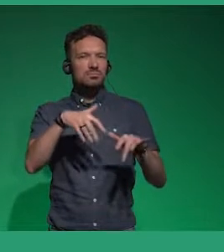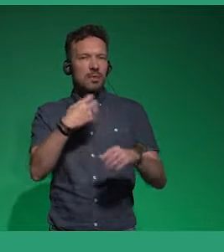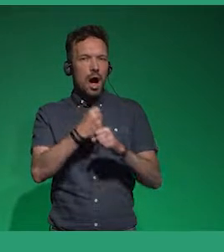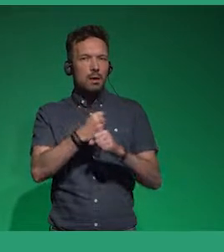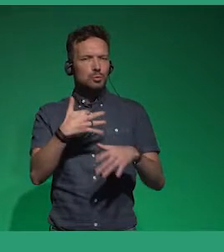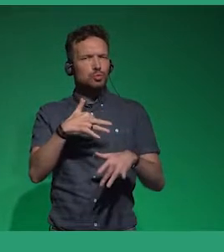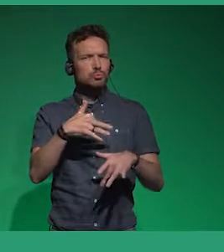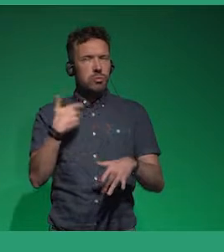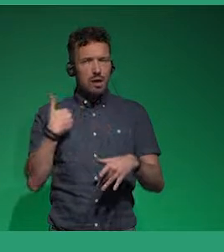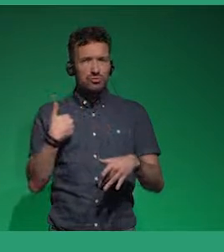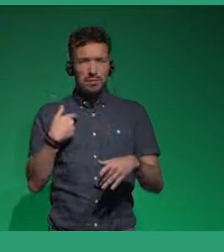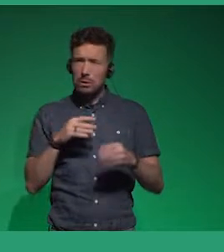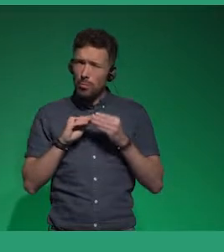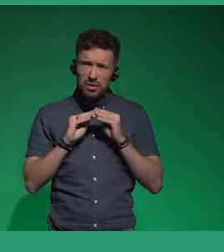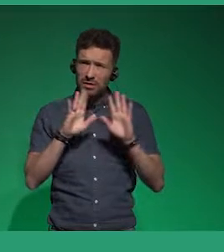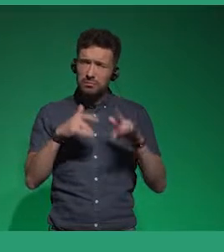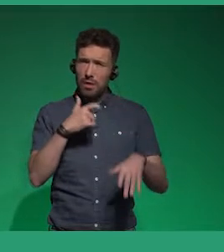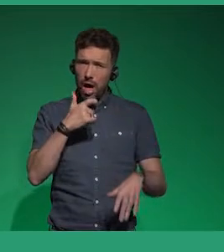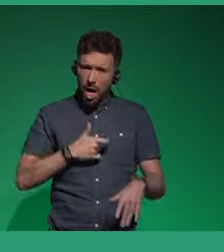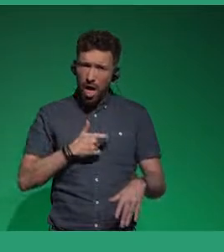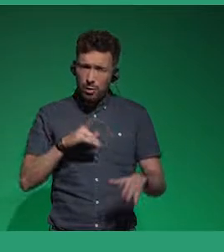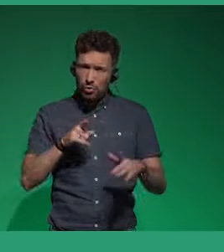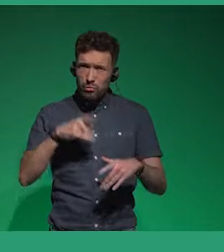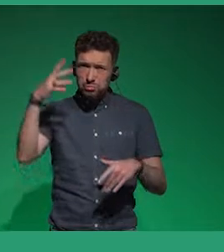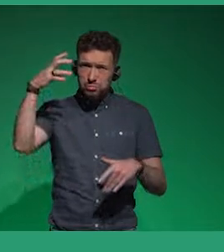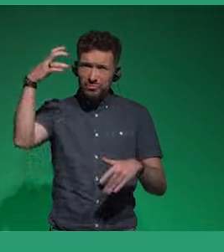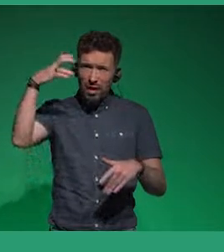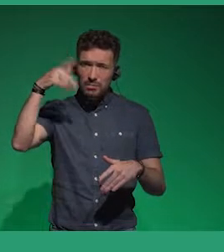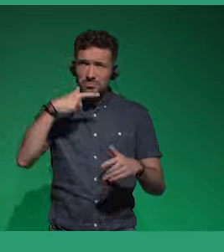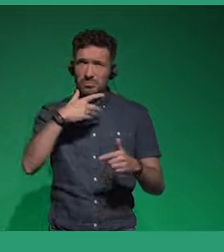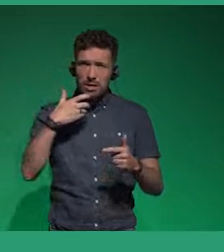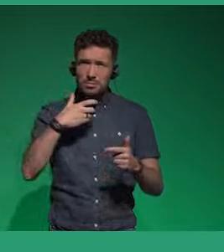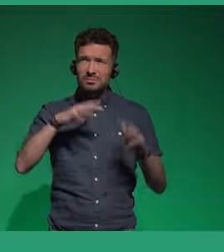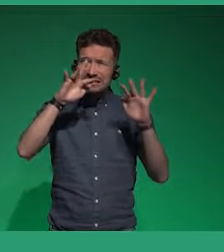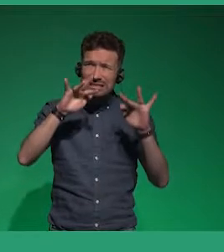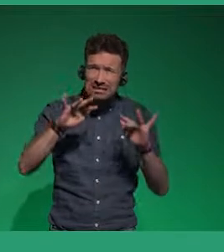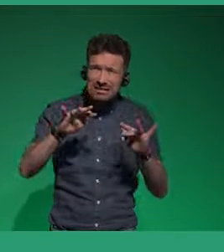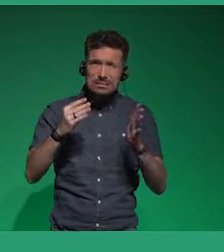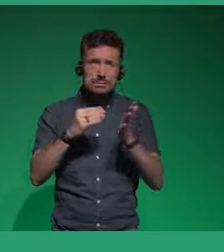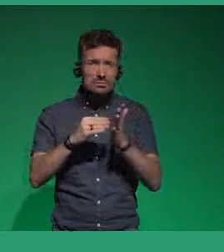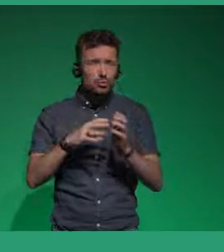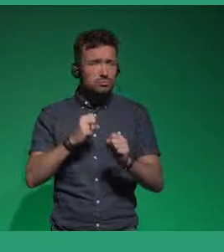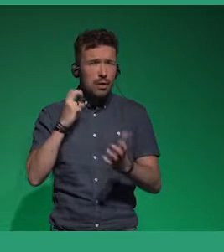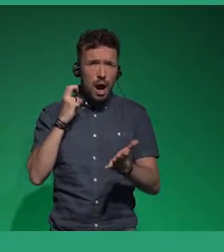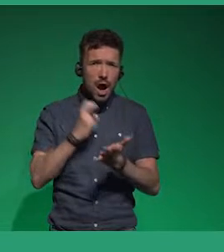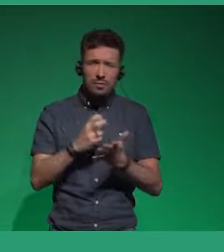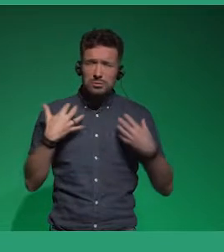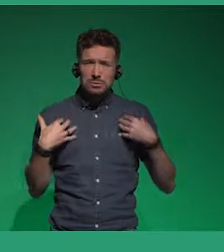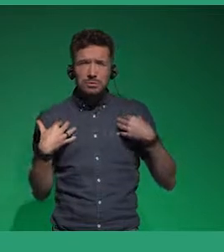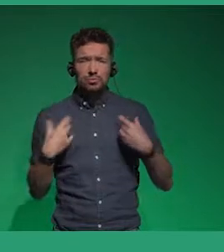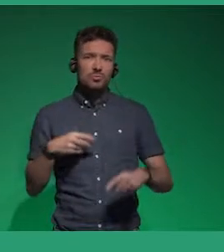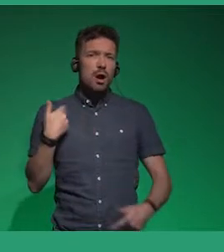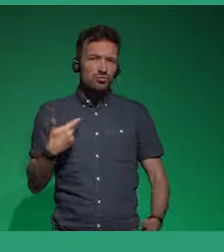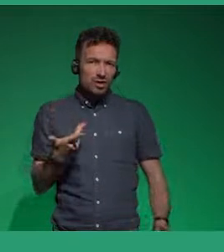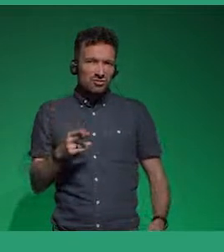under these conditions. It's raining, it's very hard work, but then you